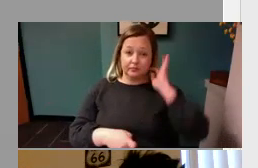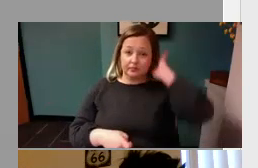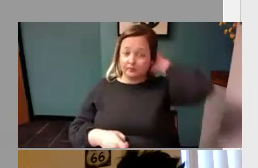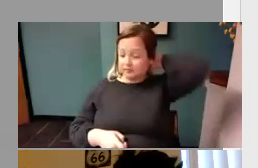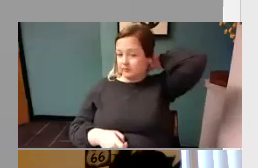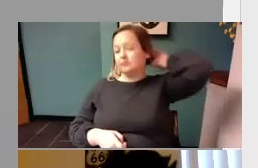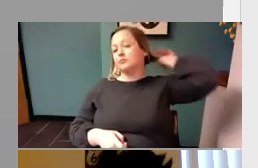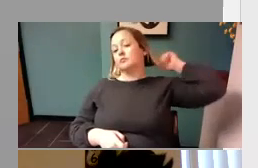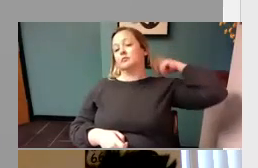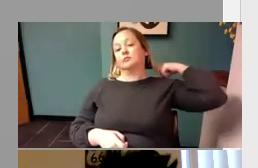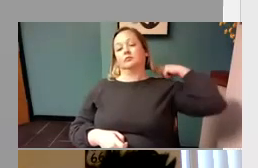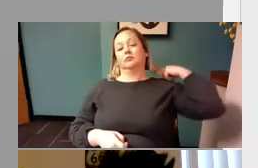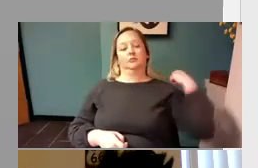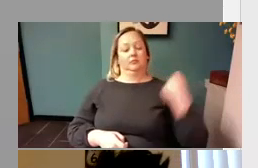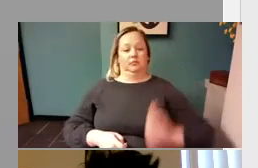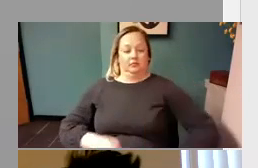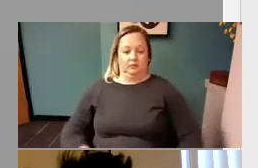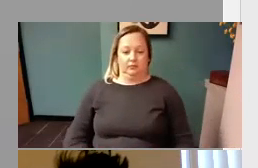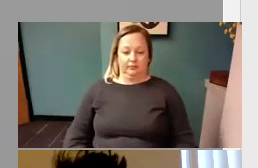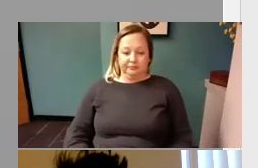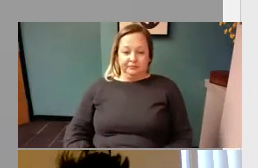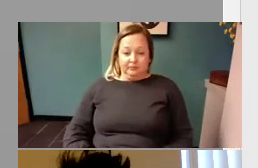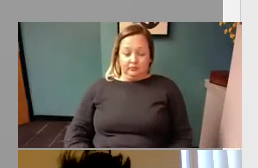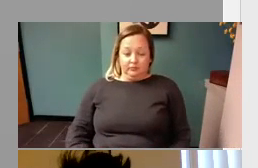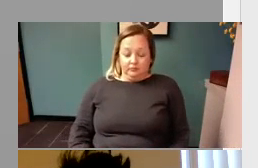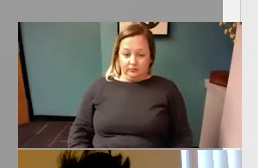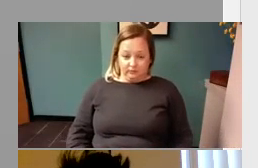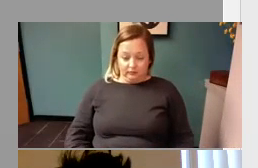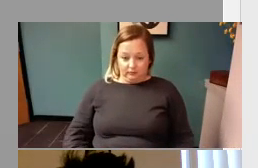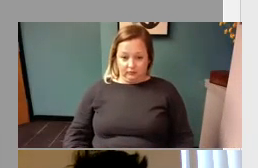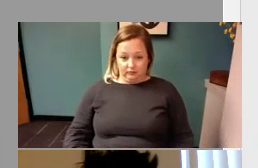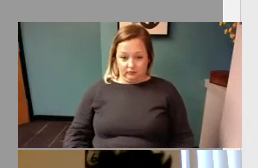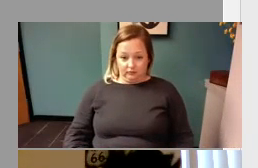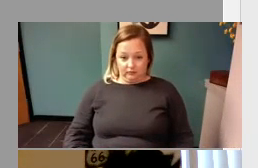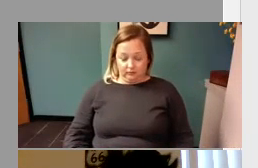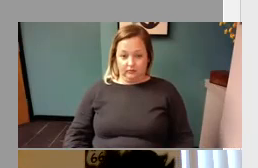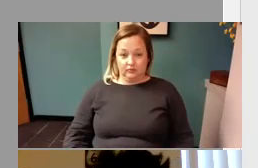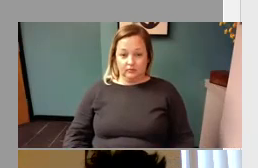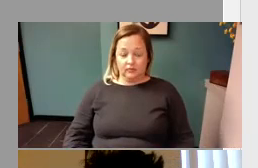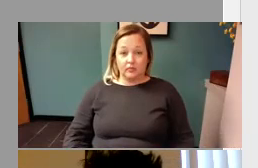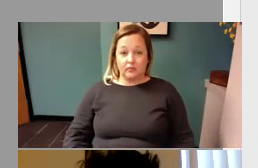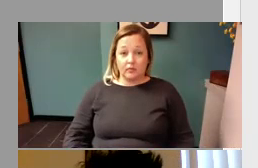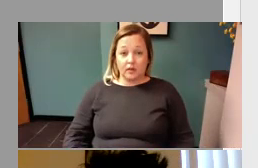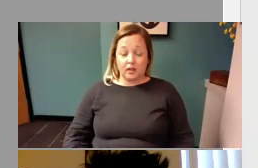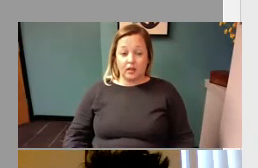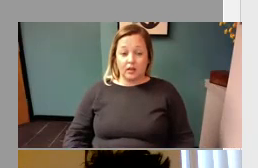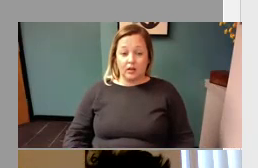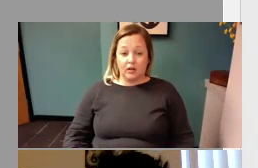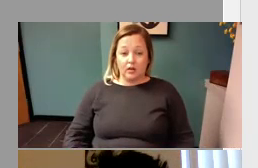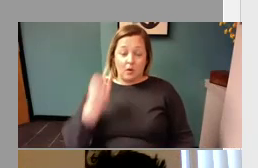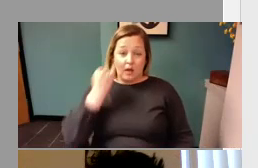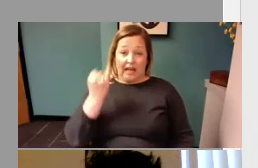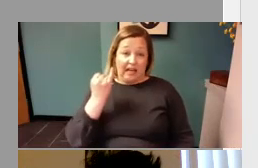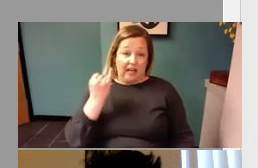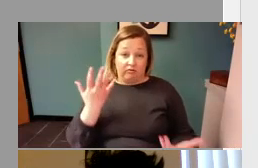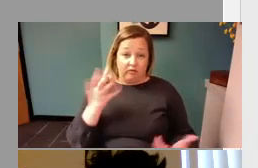we have not discovered, right? So let's say that this particular edge E was the